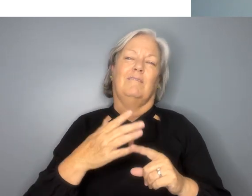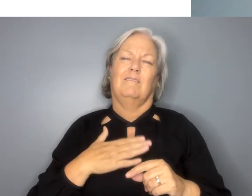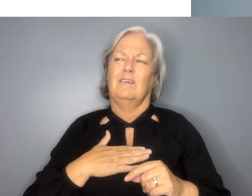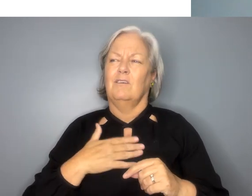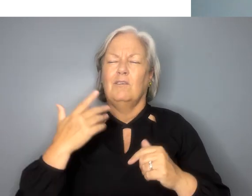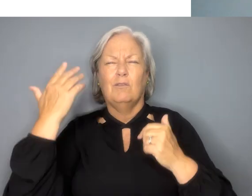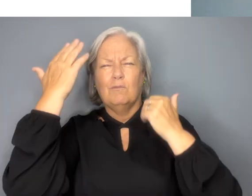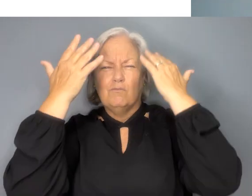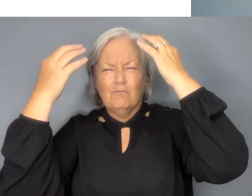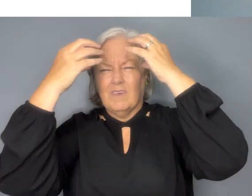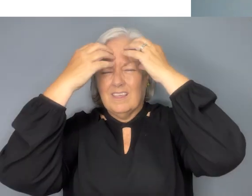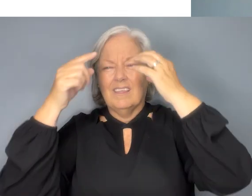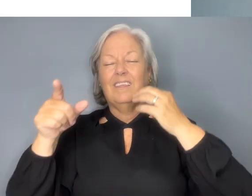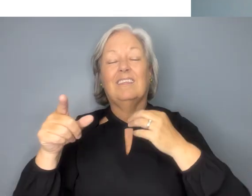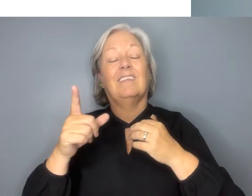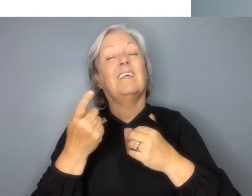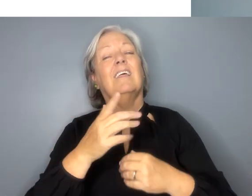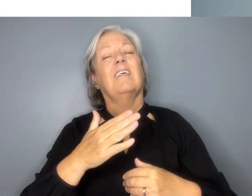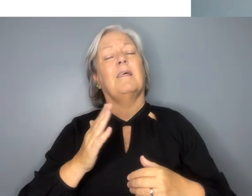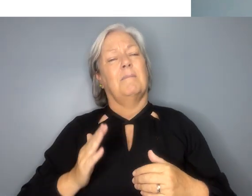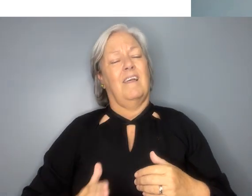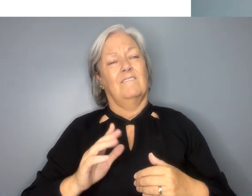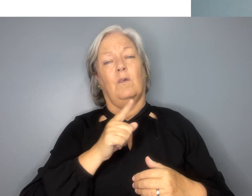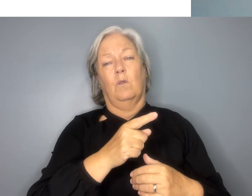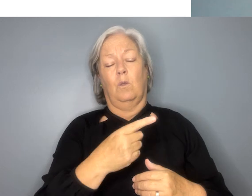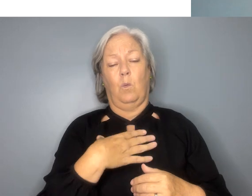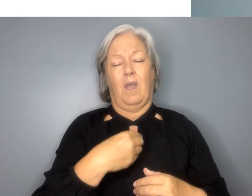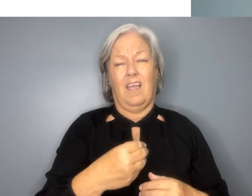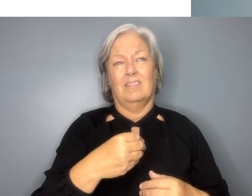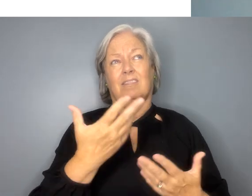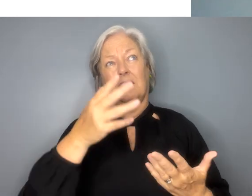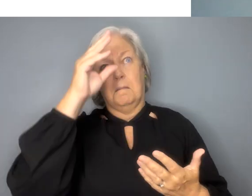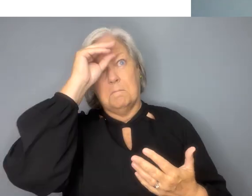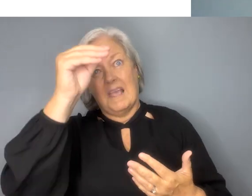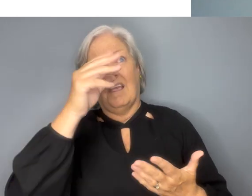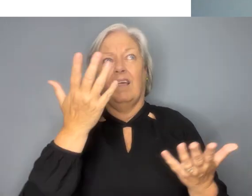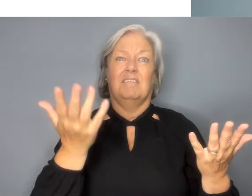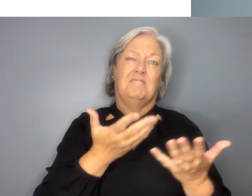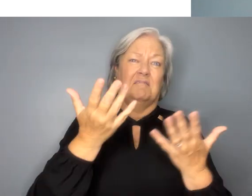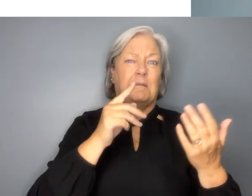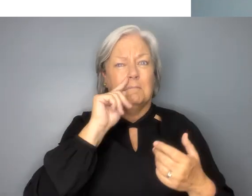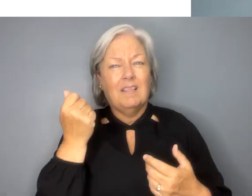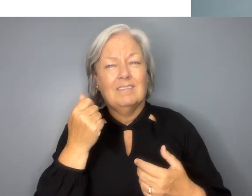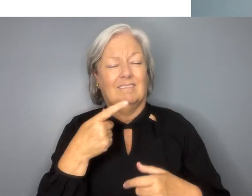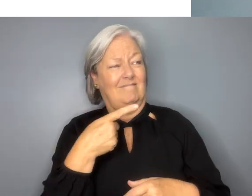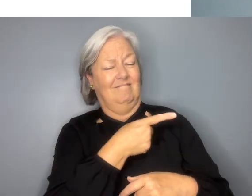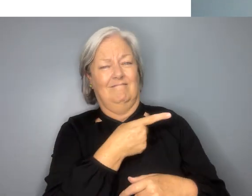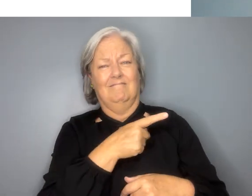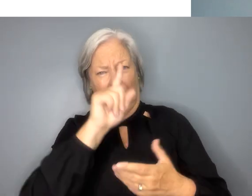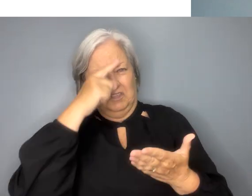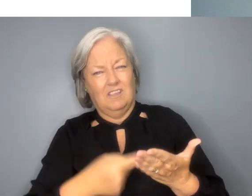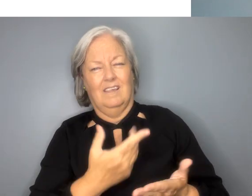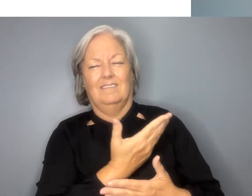brain, they're based on the behavior of white middle-class men, boys really. And I think I've also had